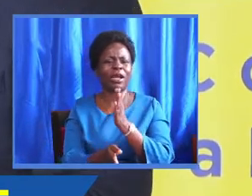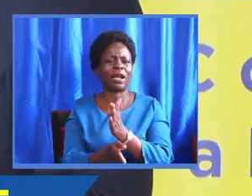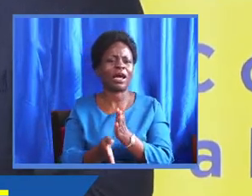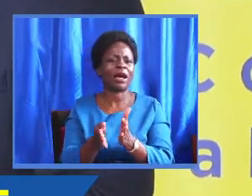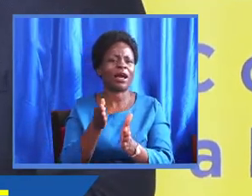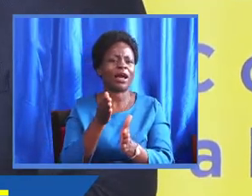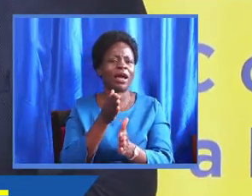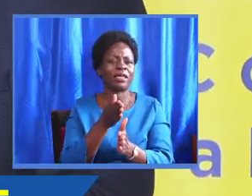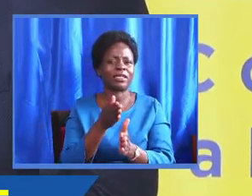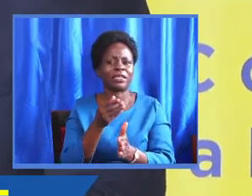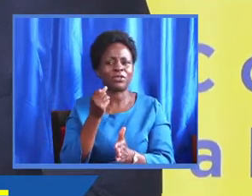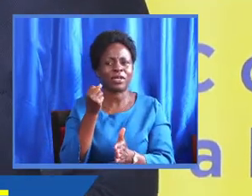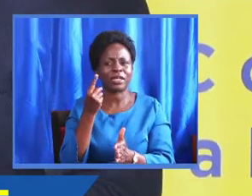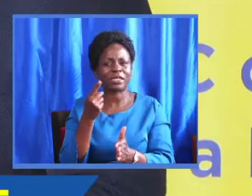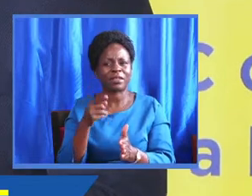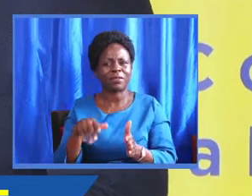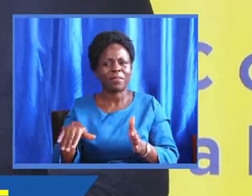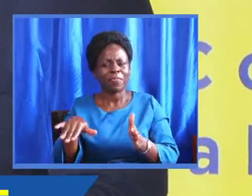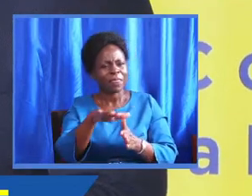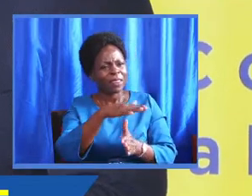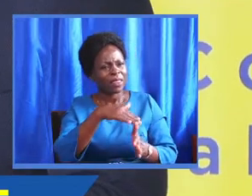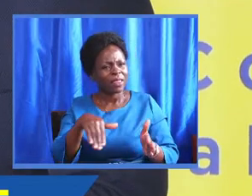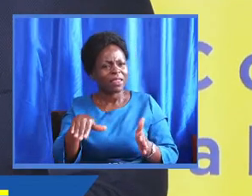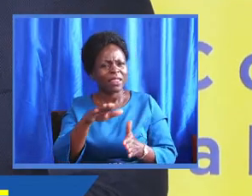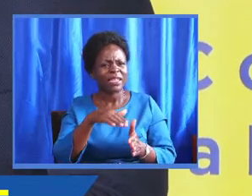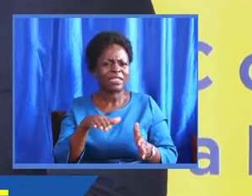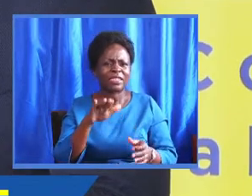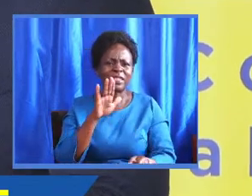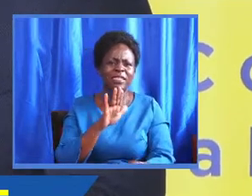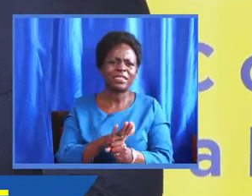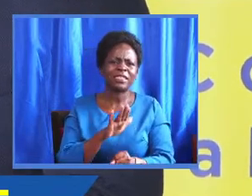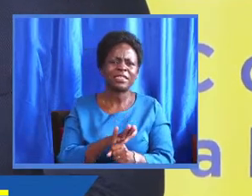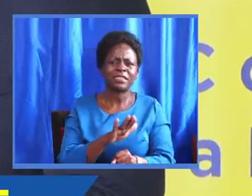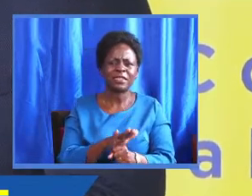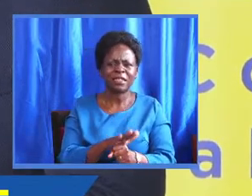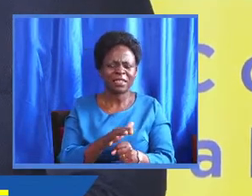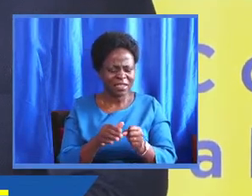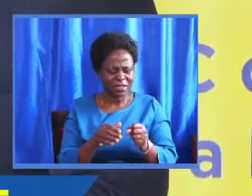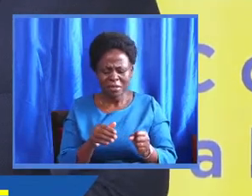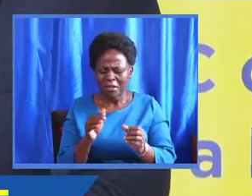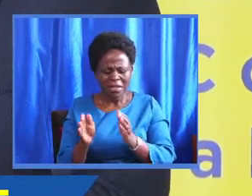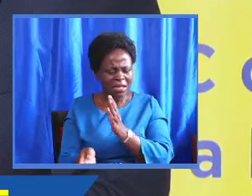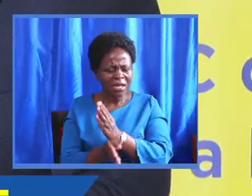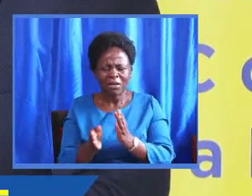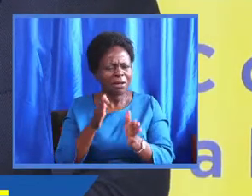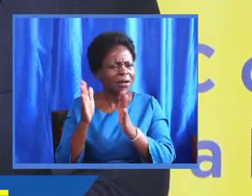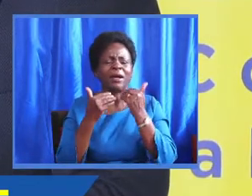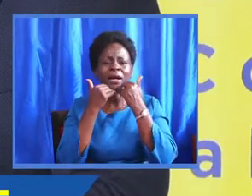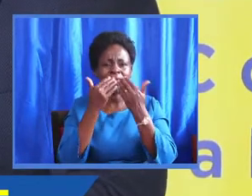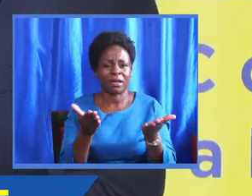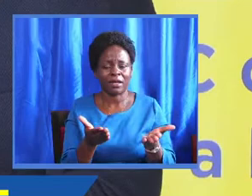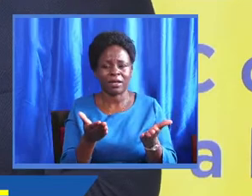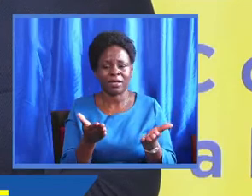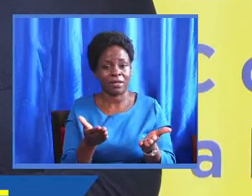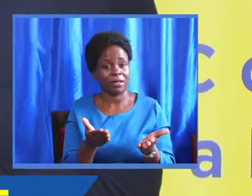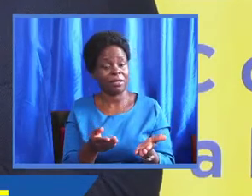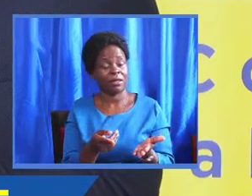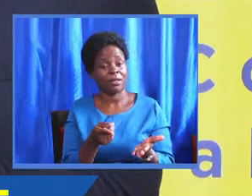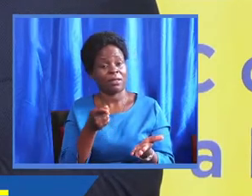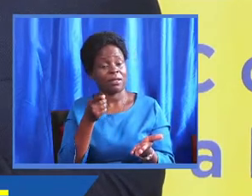her point. The city is crowded with unplanned structures. Yes, that's her